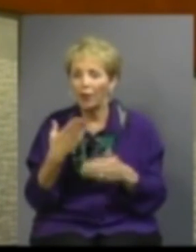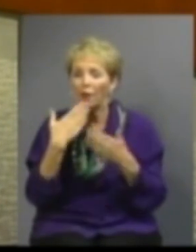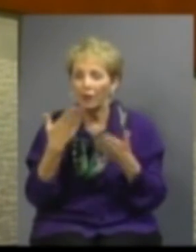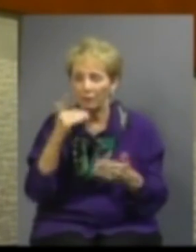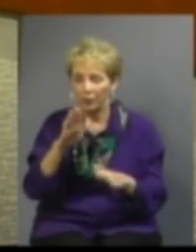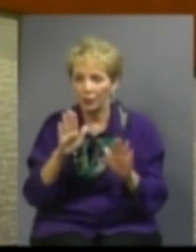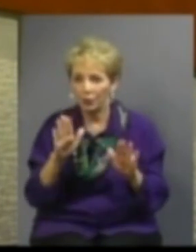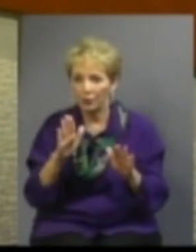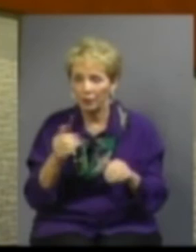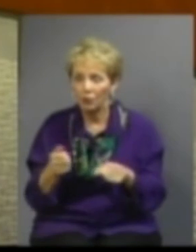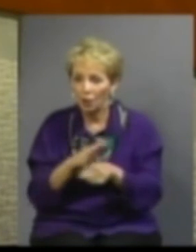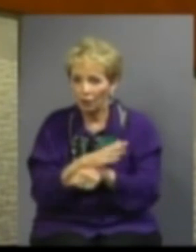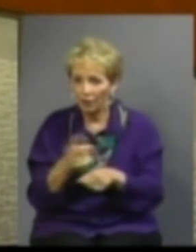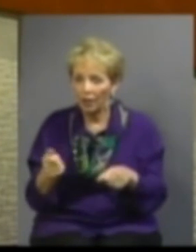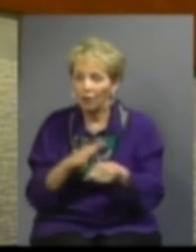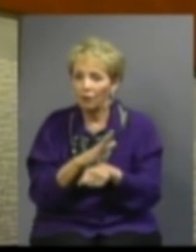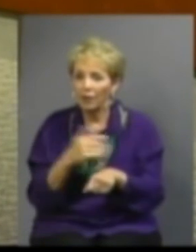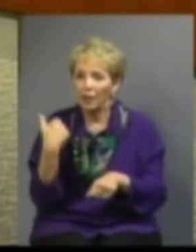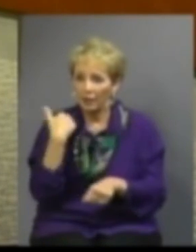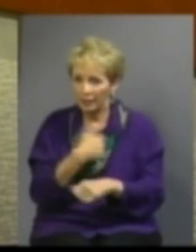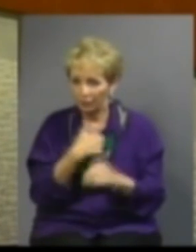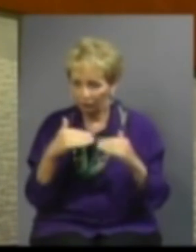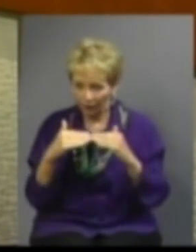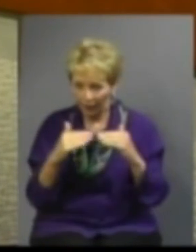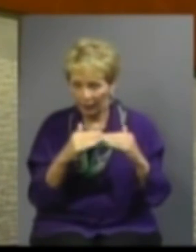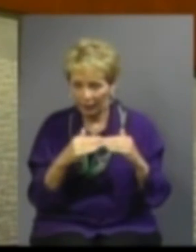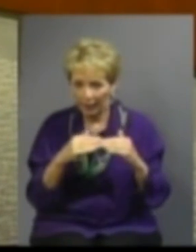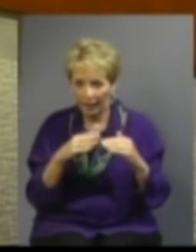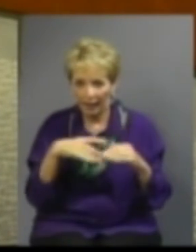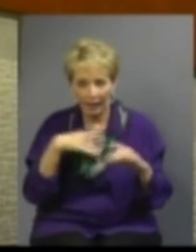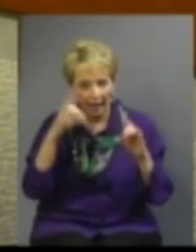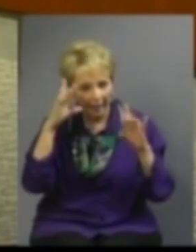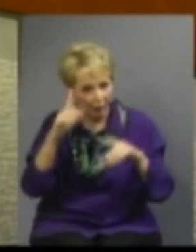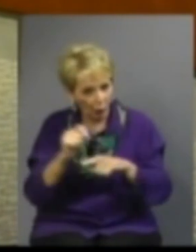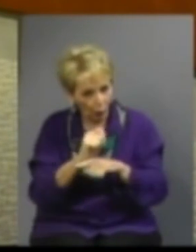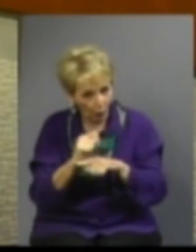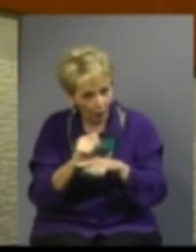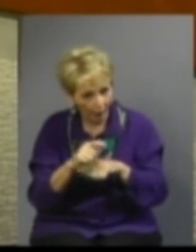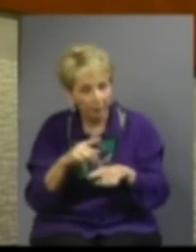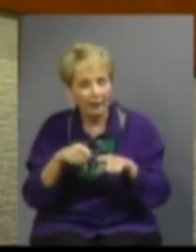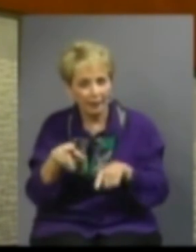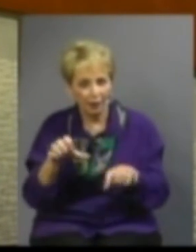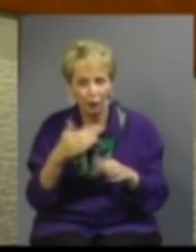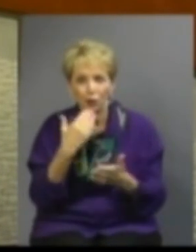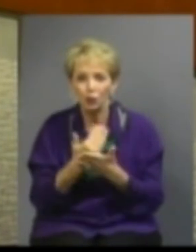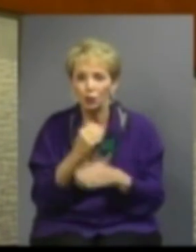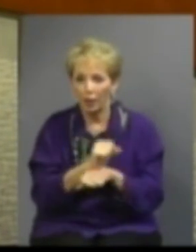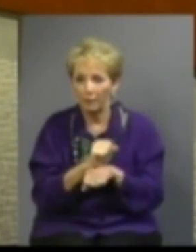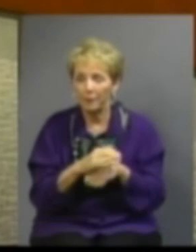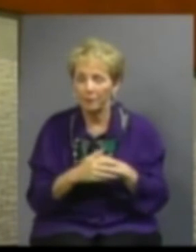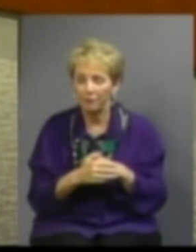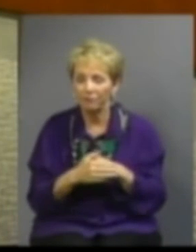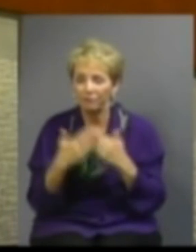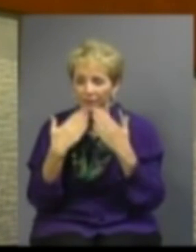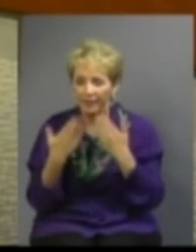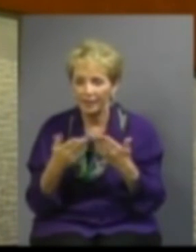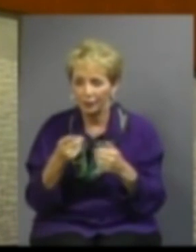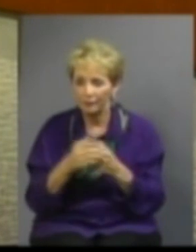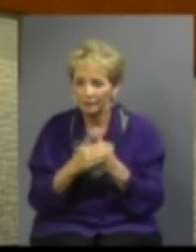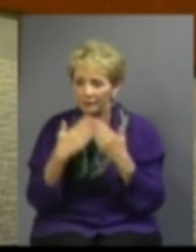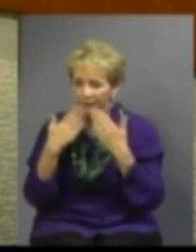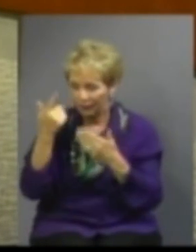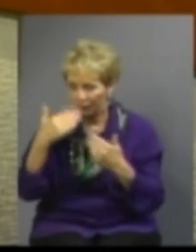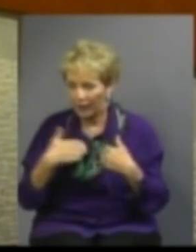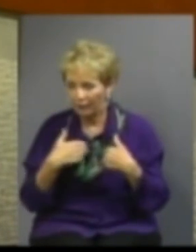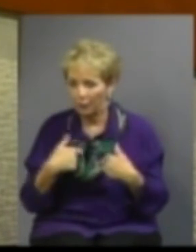him for great coverage. I think he covers us fairly. We hate to train a new one, but he's done a good job. Yep. Thank you, Glenn. Thanks, Glenn. Thank